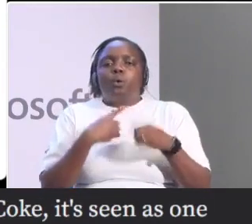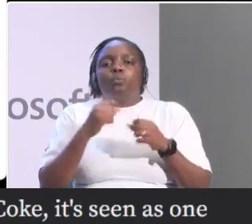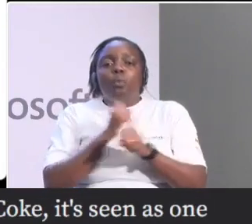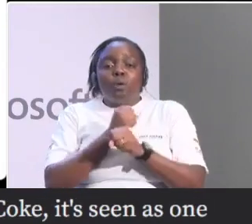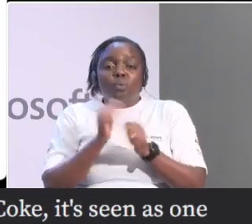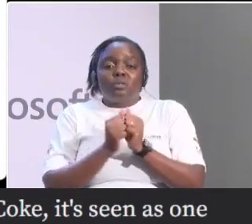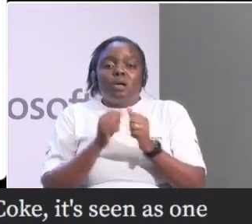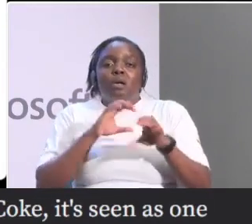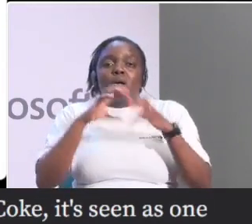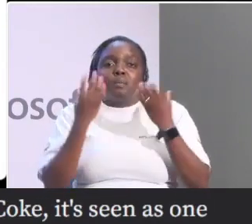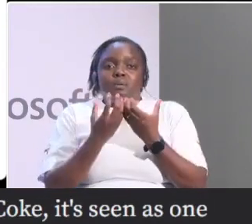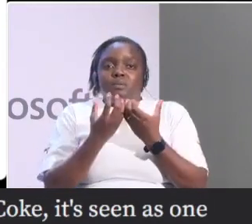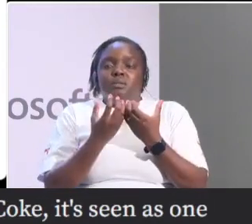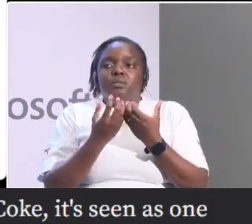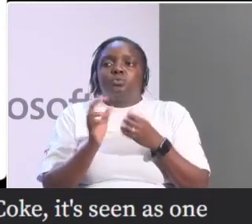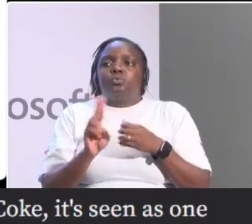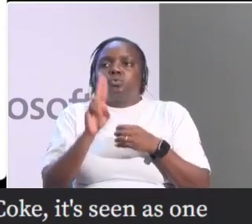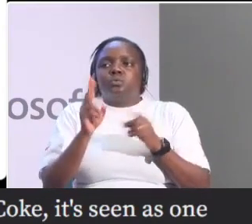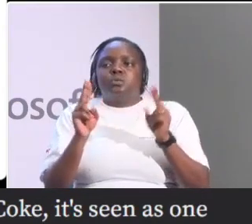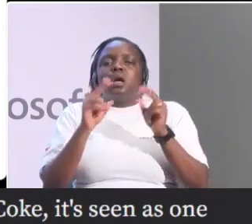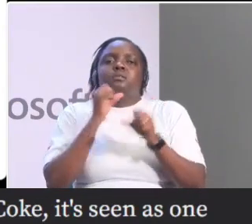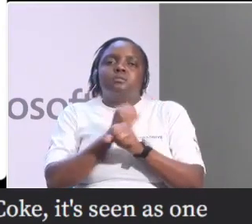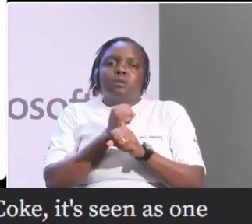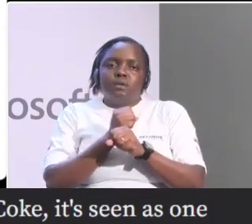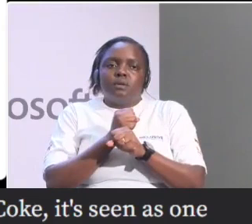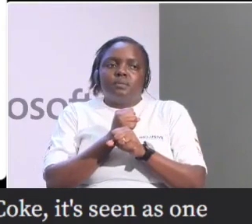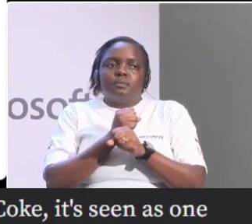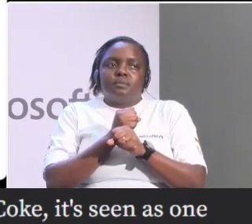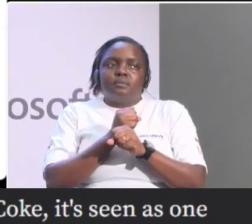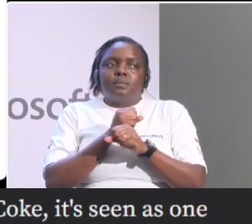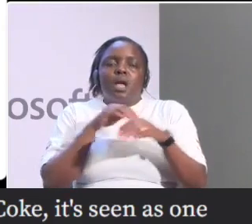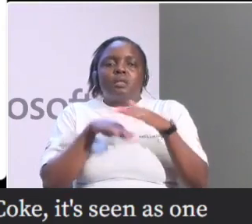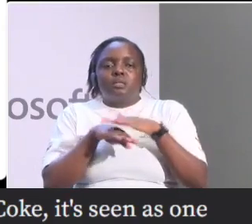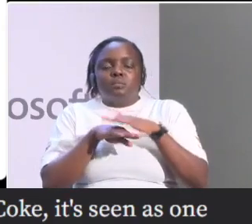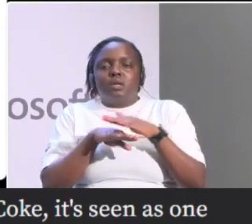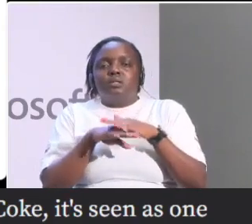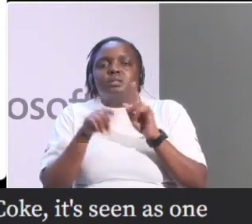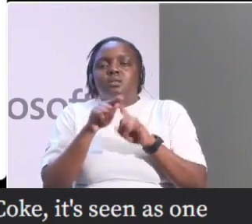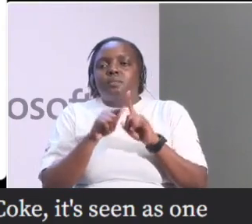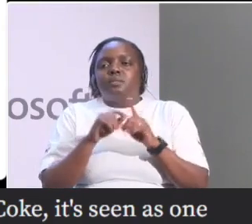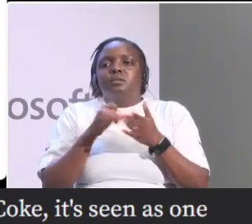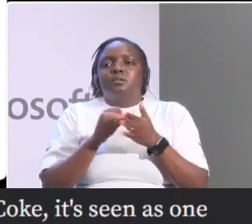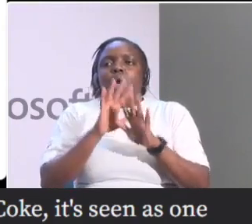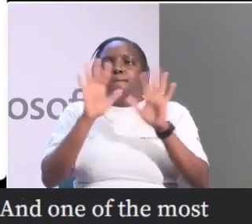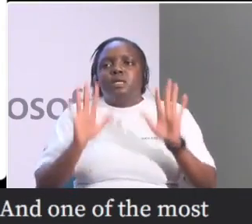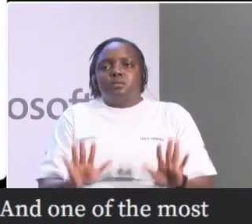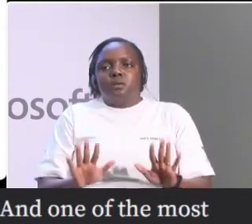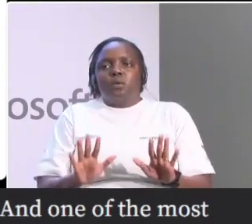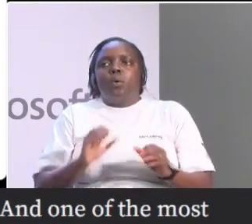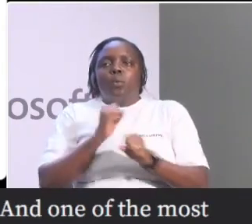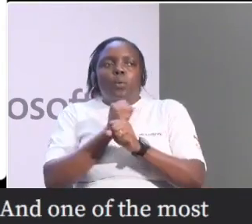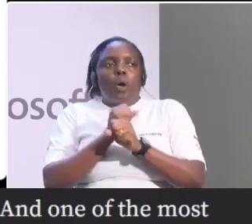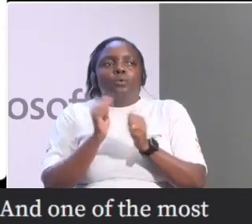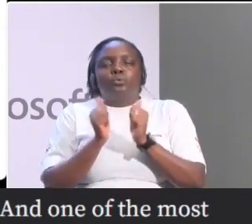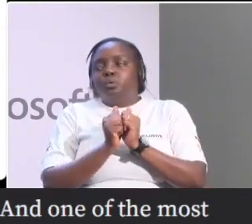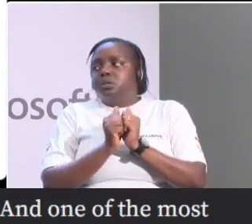is get them to use their own stuff. And in accessibility terms, it's amazing. We worked with